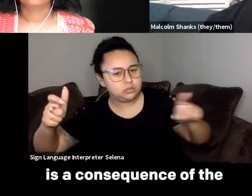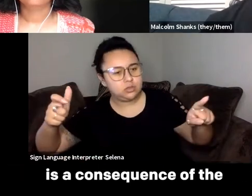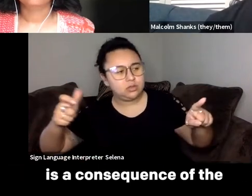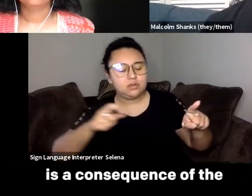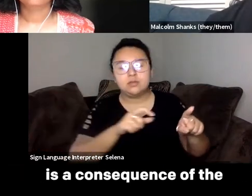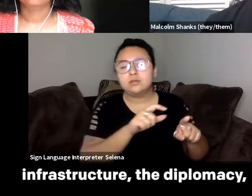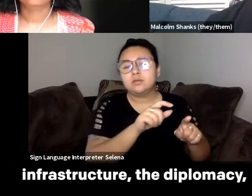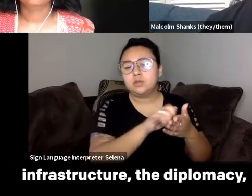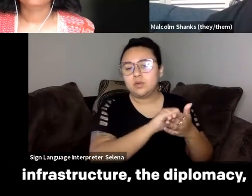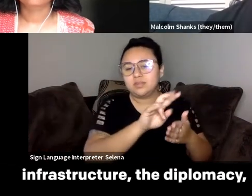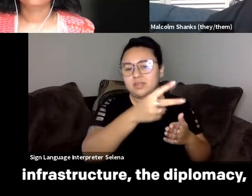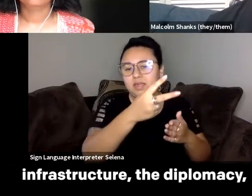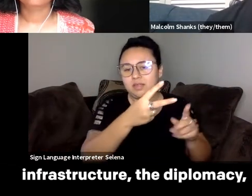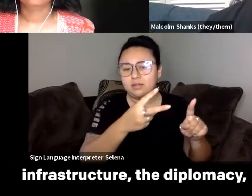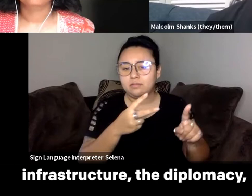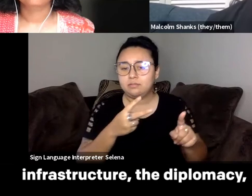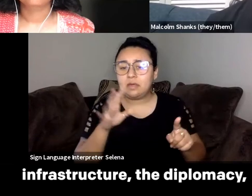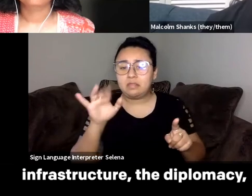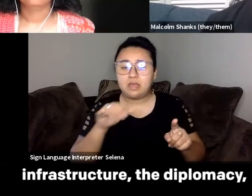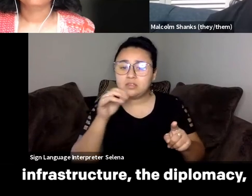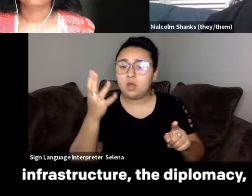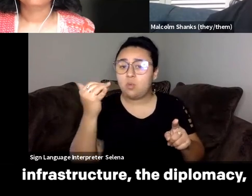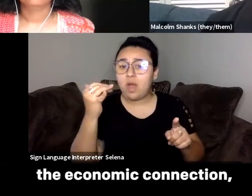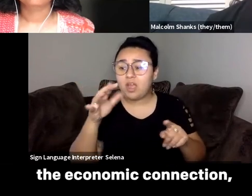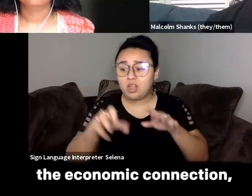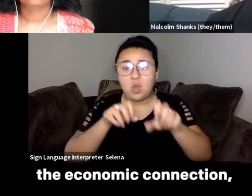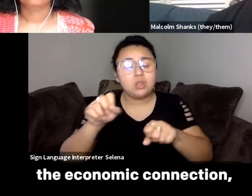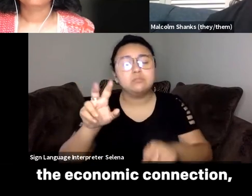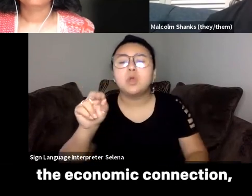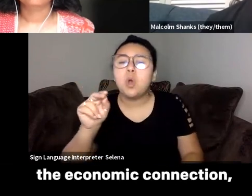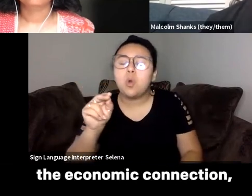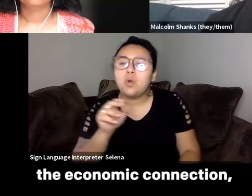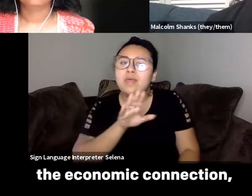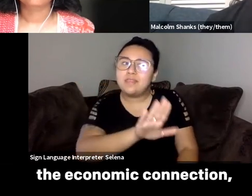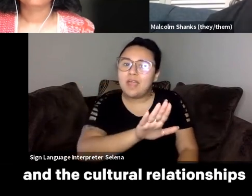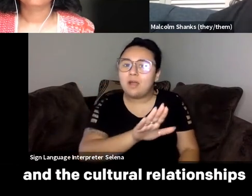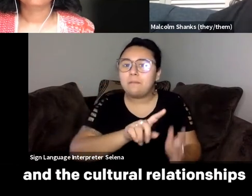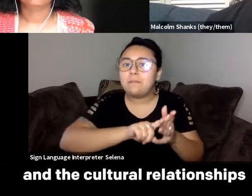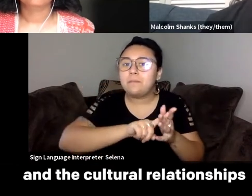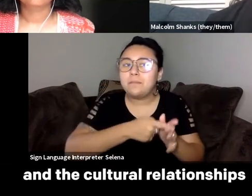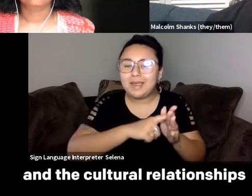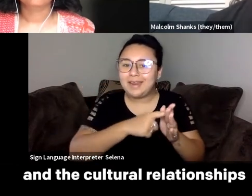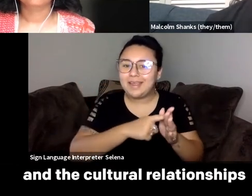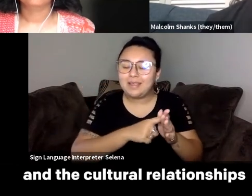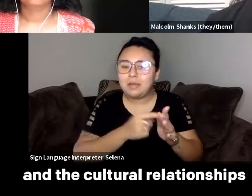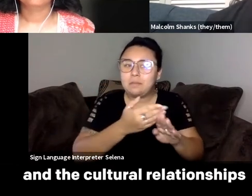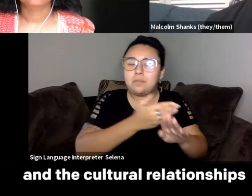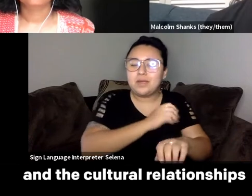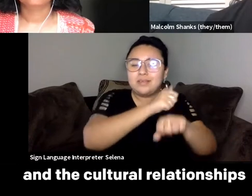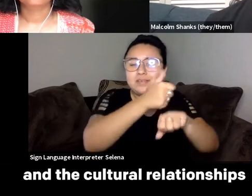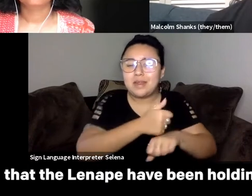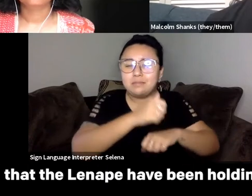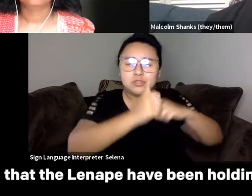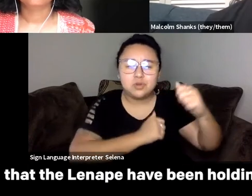colonialism. It is a consequence of the infrastructure, the diplomacy, the economic connection, and